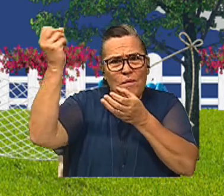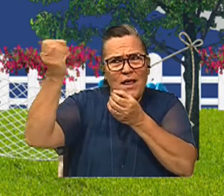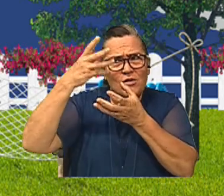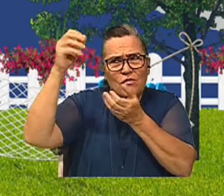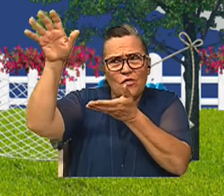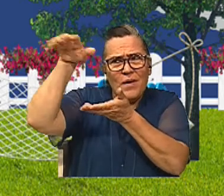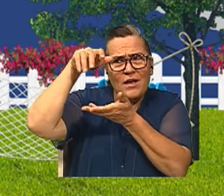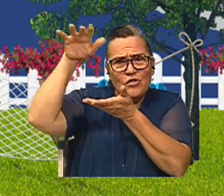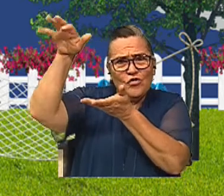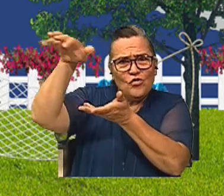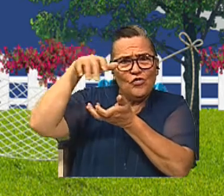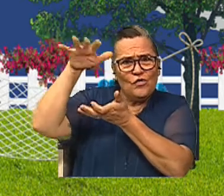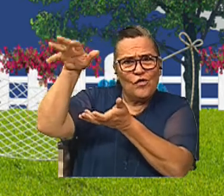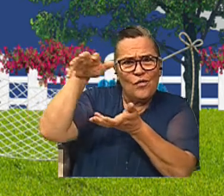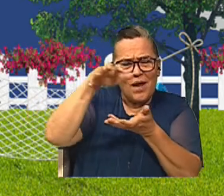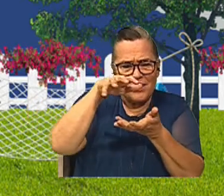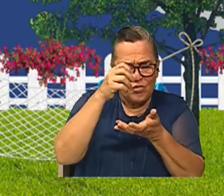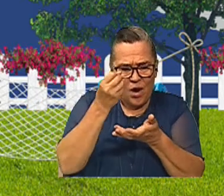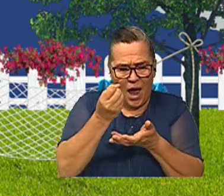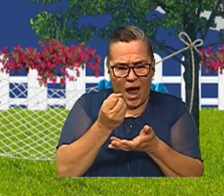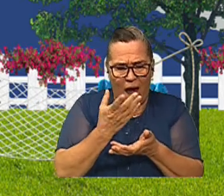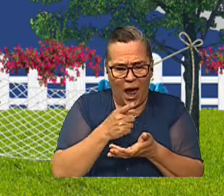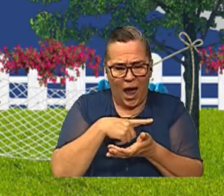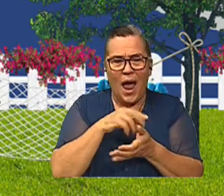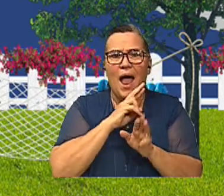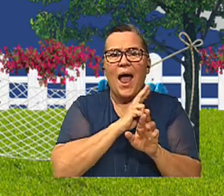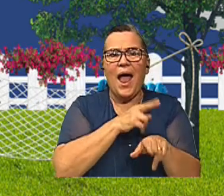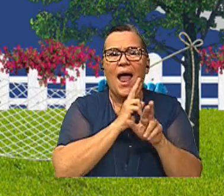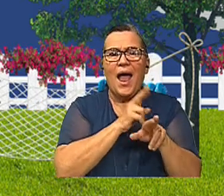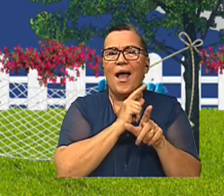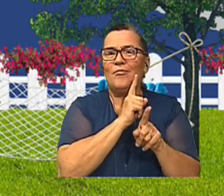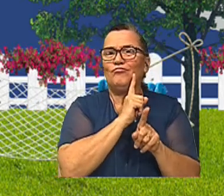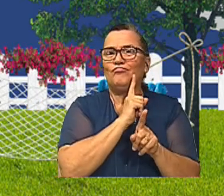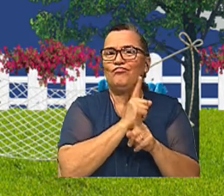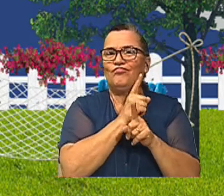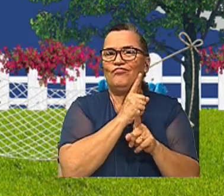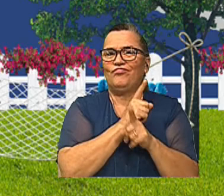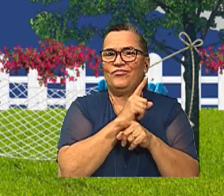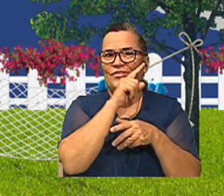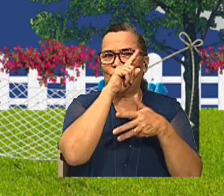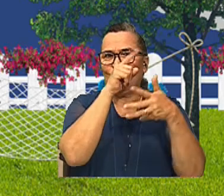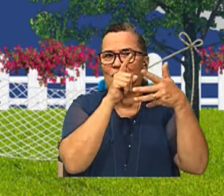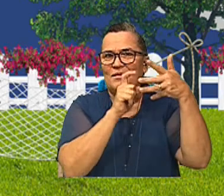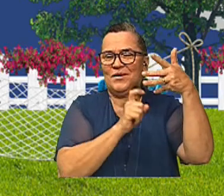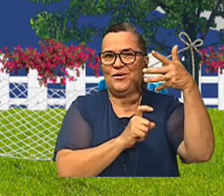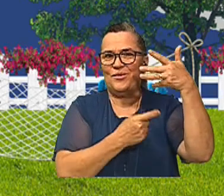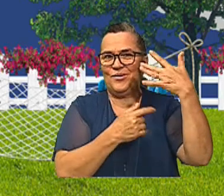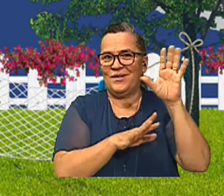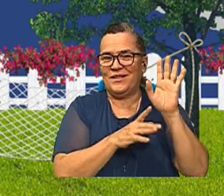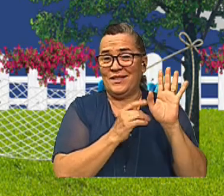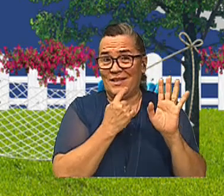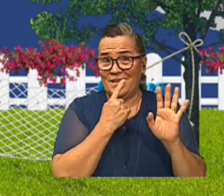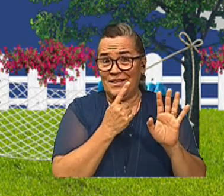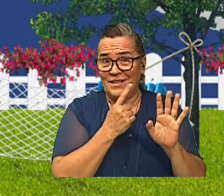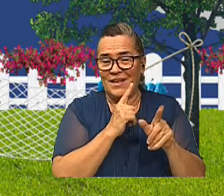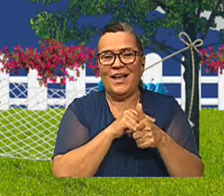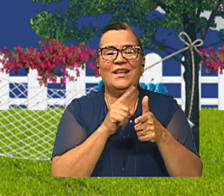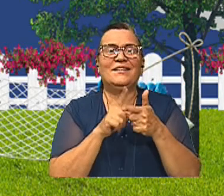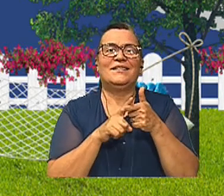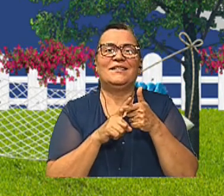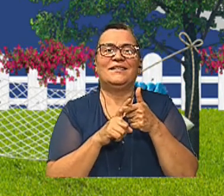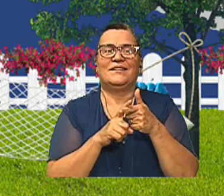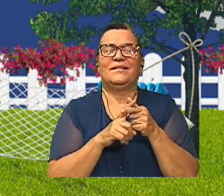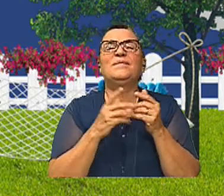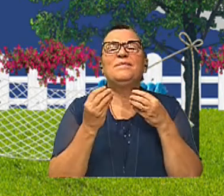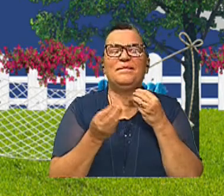information because we need to answer those questions I mentioned already, right? So take